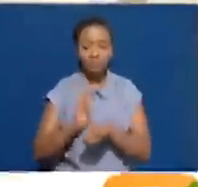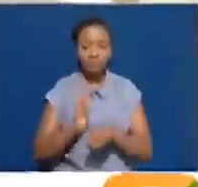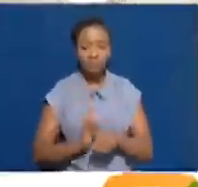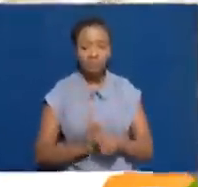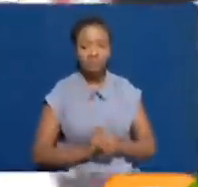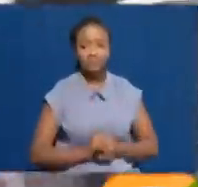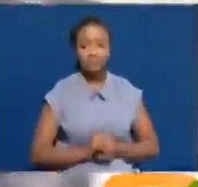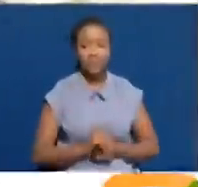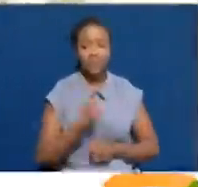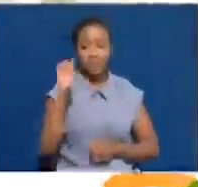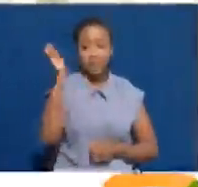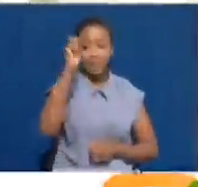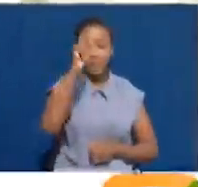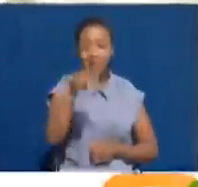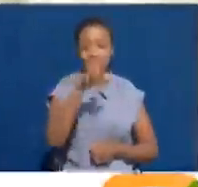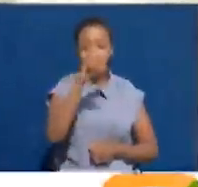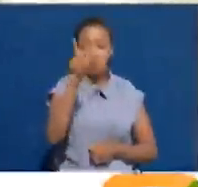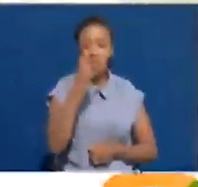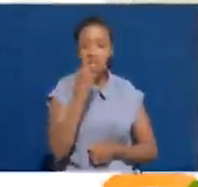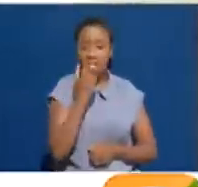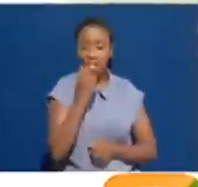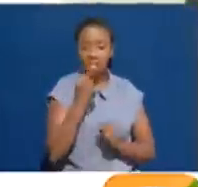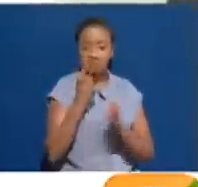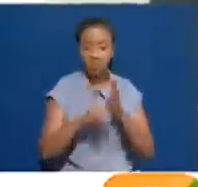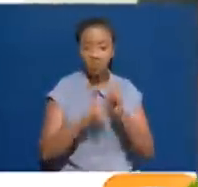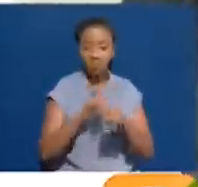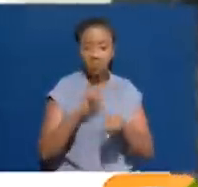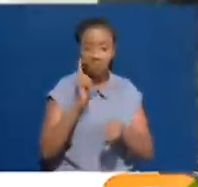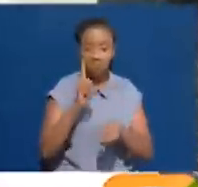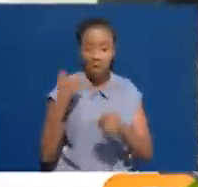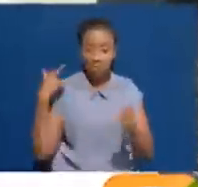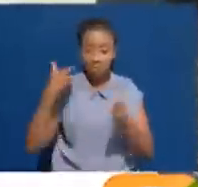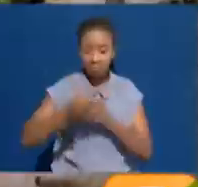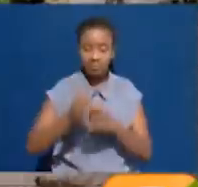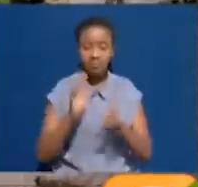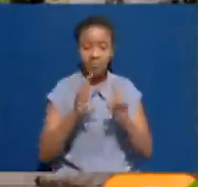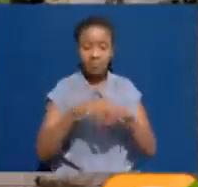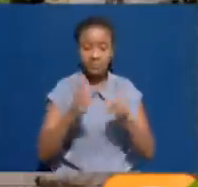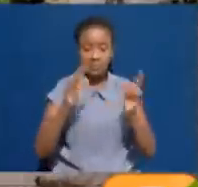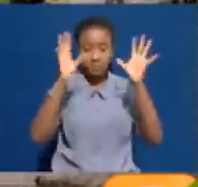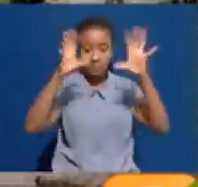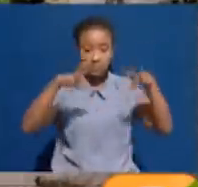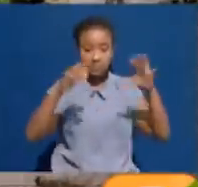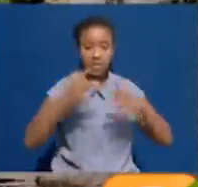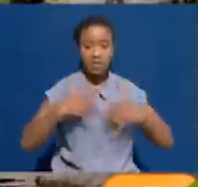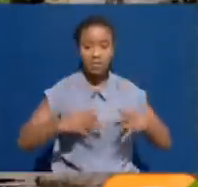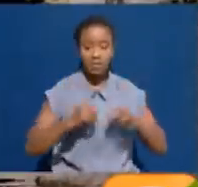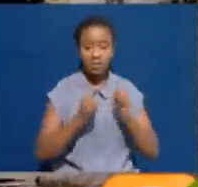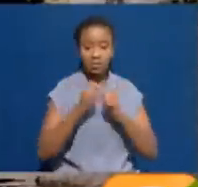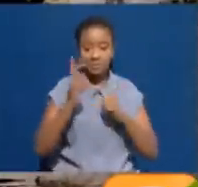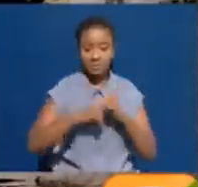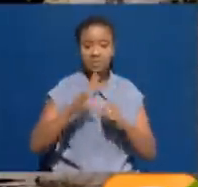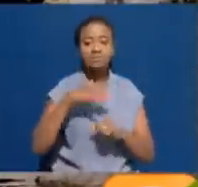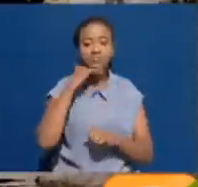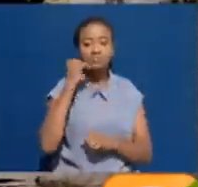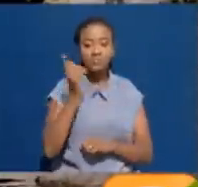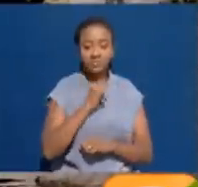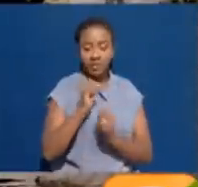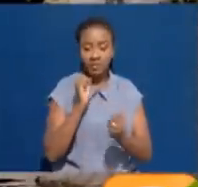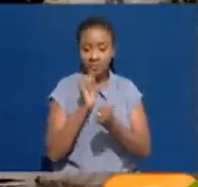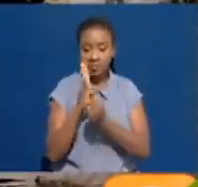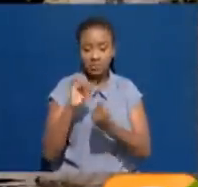The Kenya Red Cross indicates that since the rain started, to date, 17 people have lost their lives and 14 have suffered injuries as